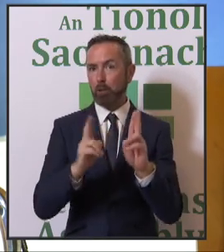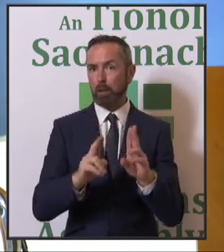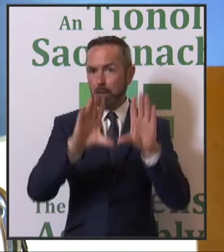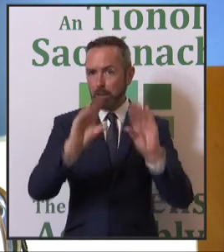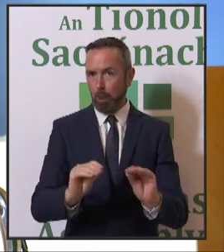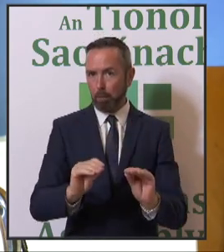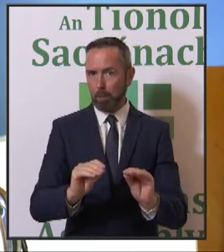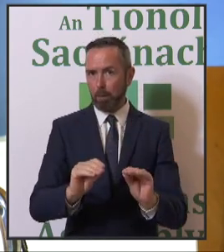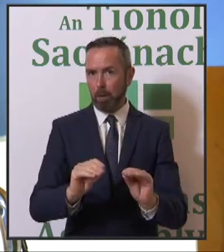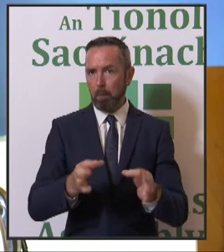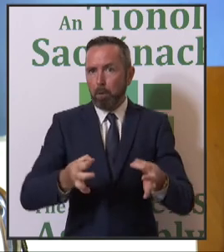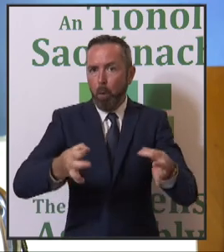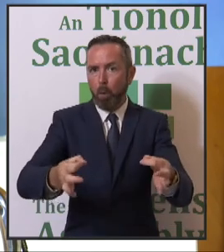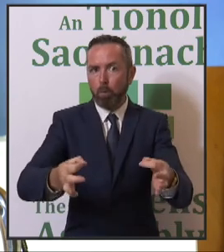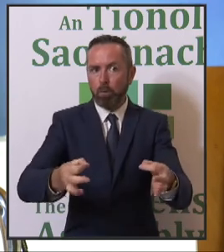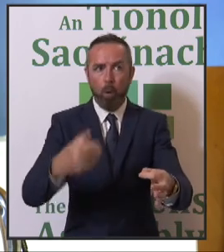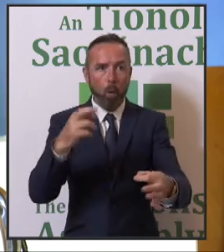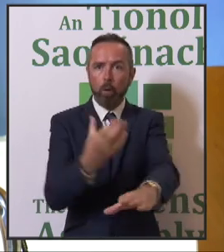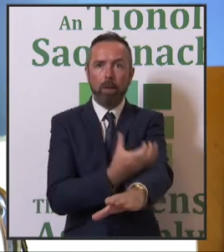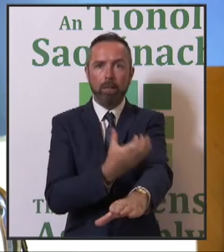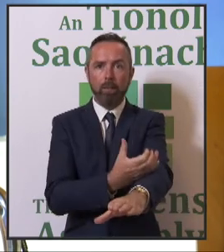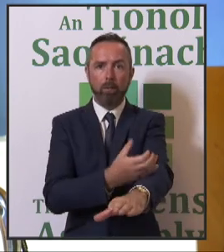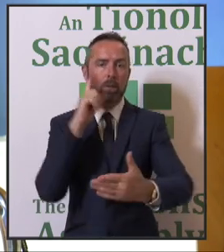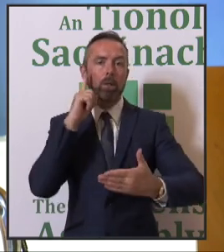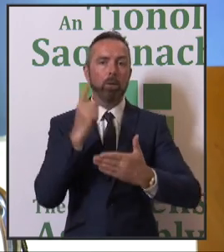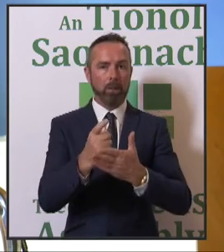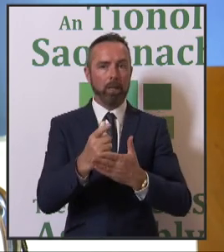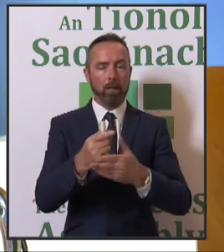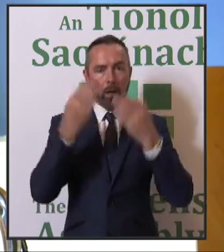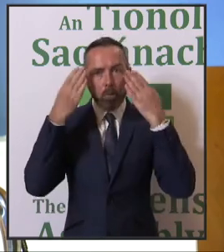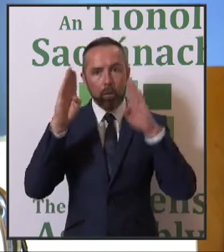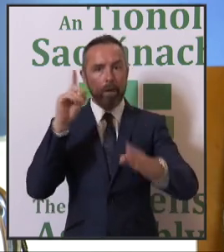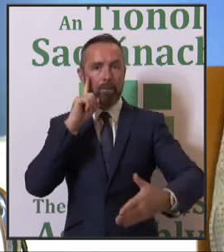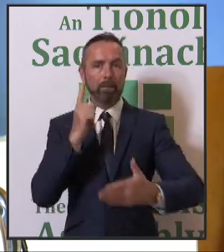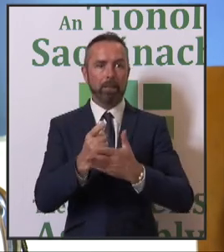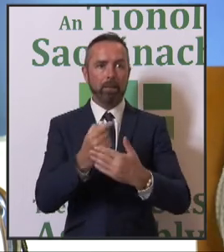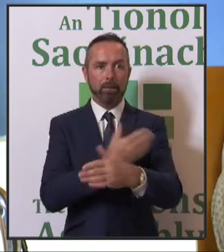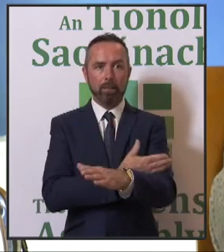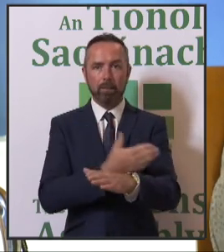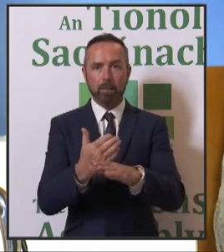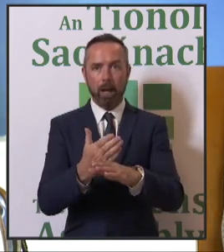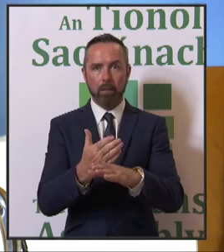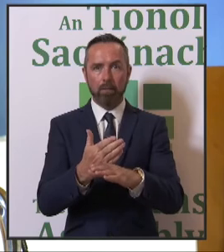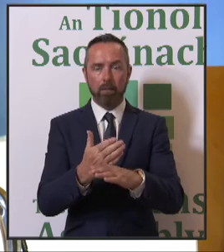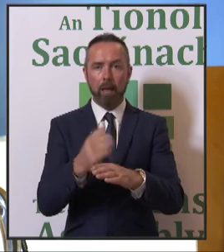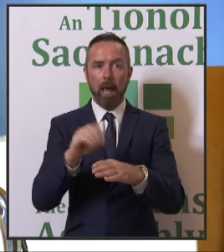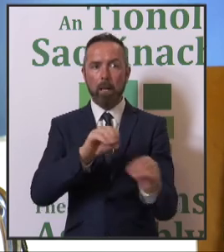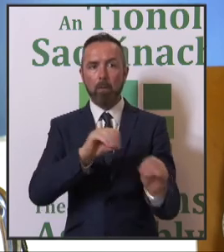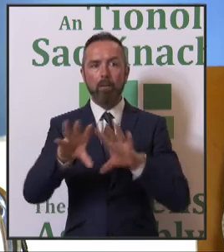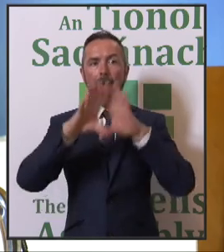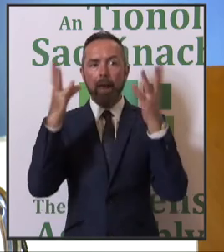it? Would we continue in some shape or fashion? And we took the decision, a brave decision, I think, at the time, to move totally online. So that